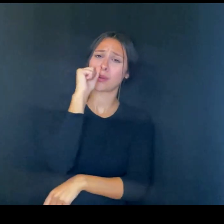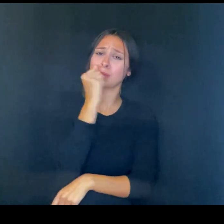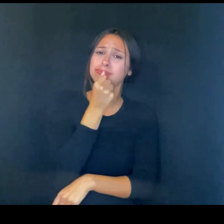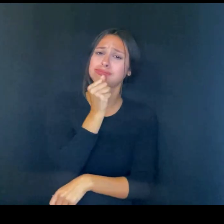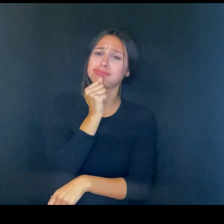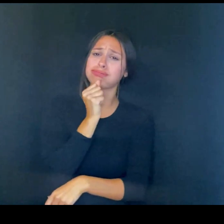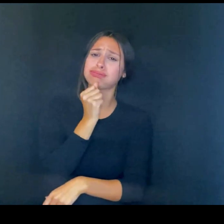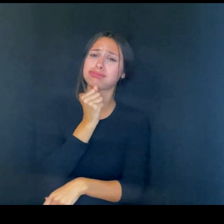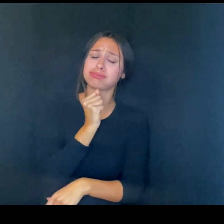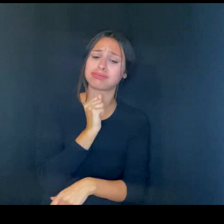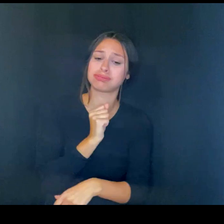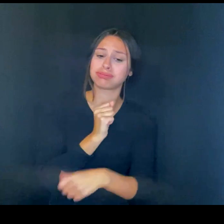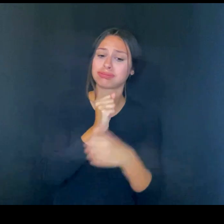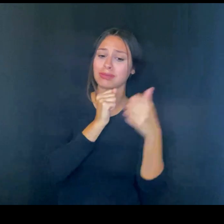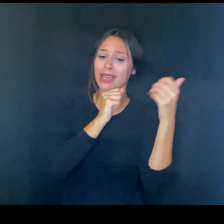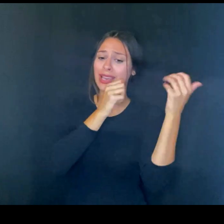the